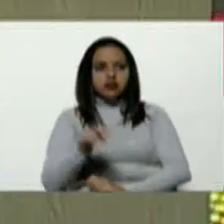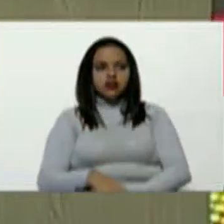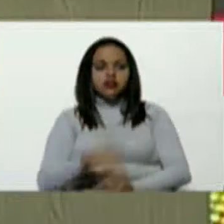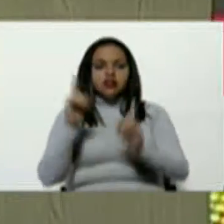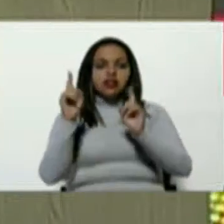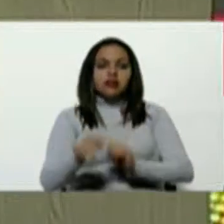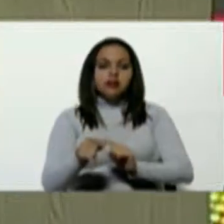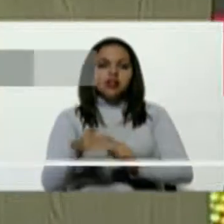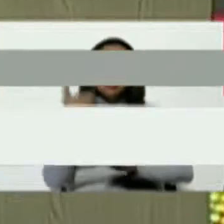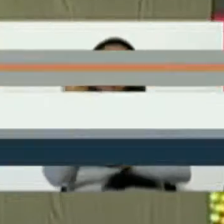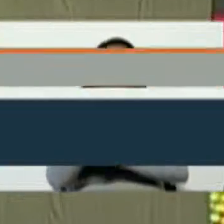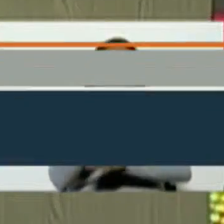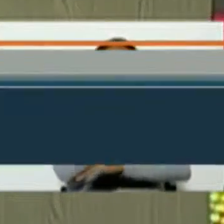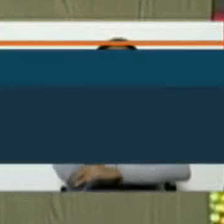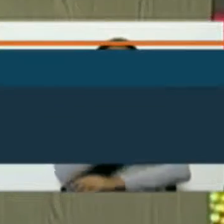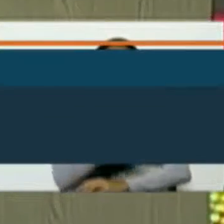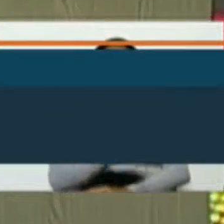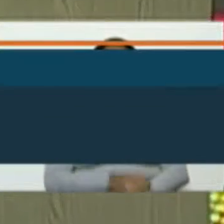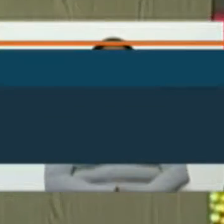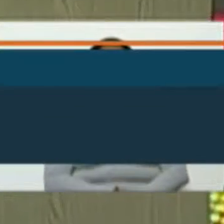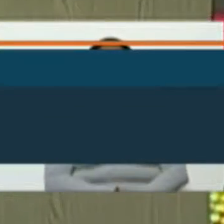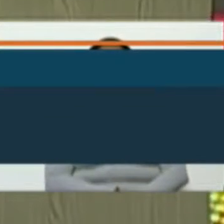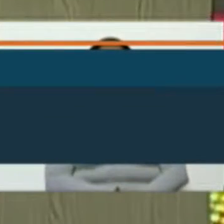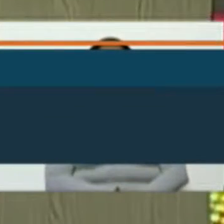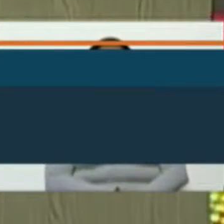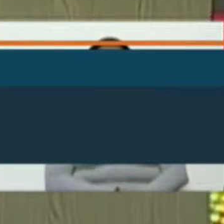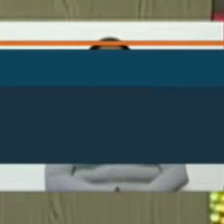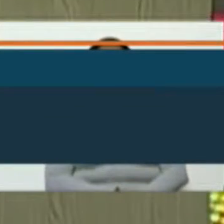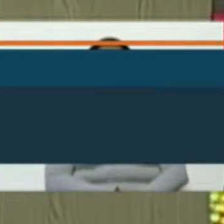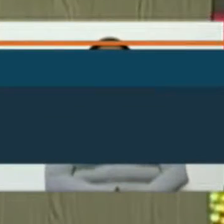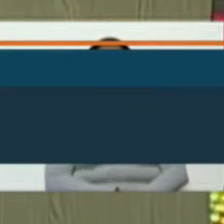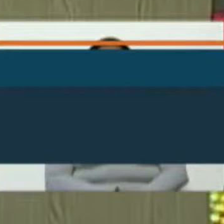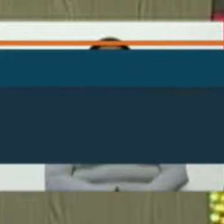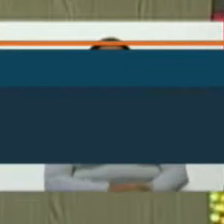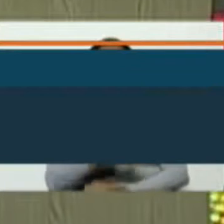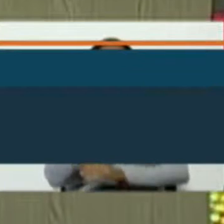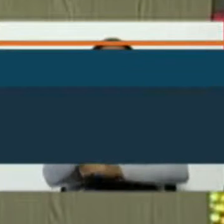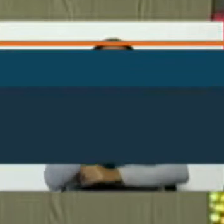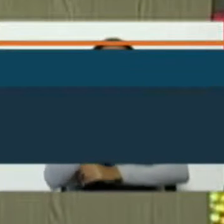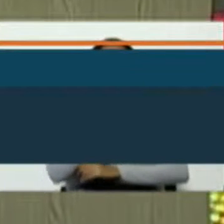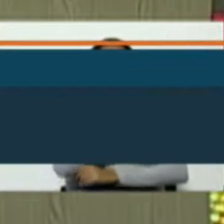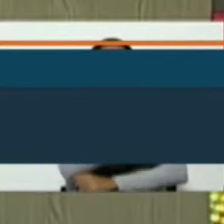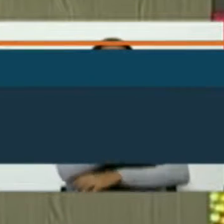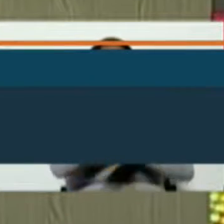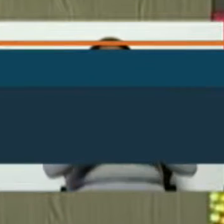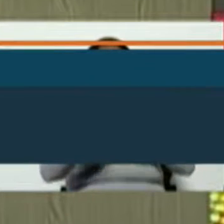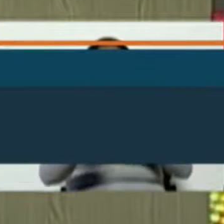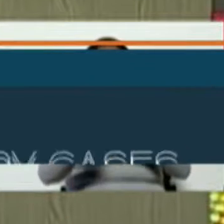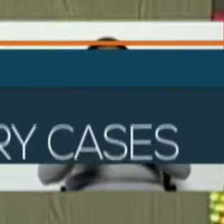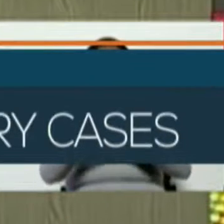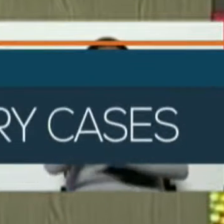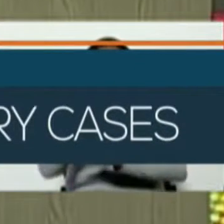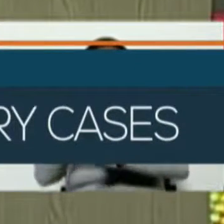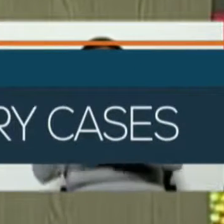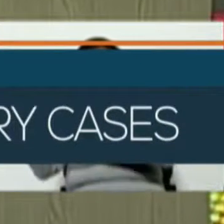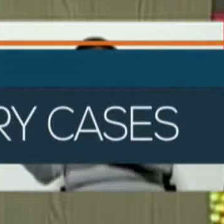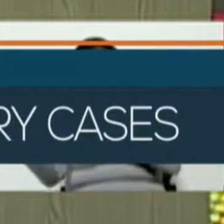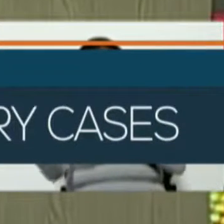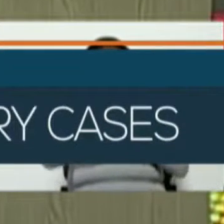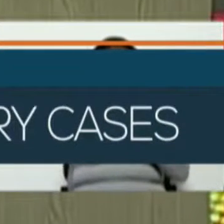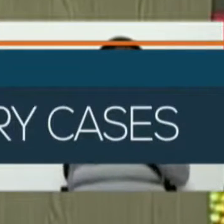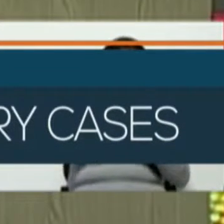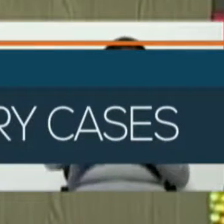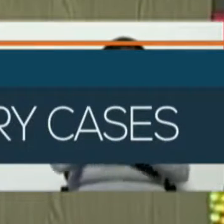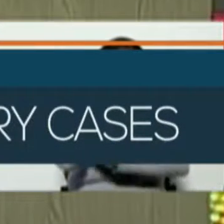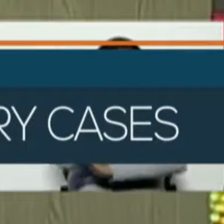También debemos informar que there are 59 new cases of compatriots coming from Colombia through Táchira, El Zulia,